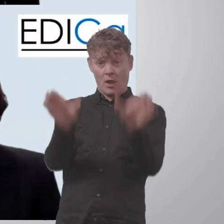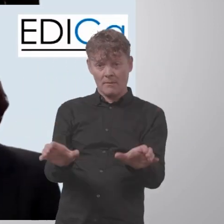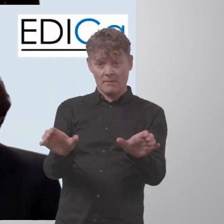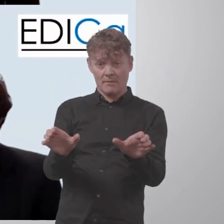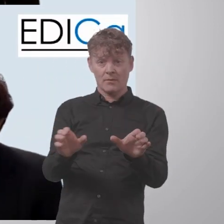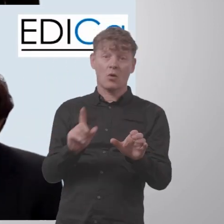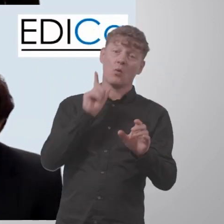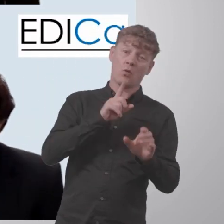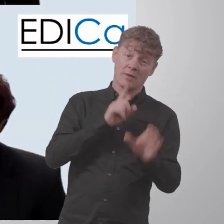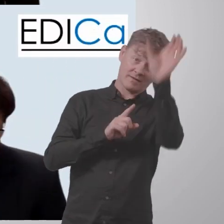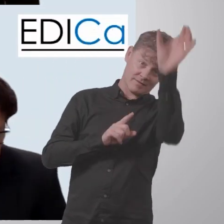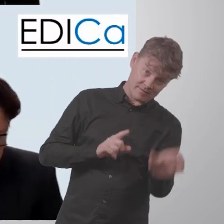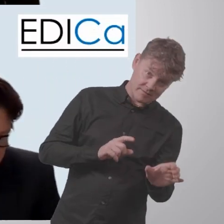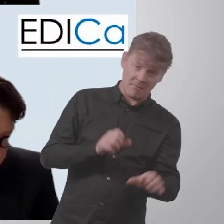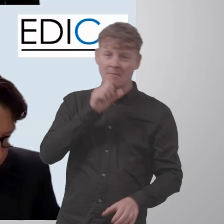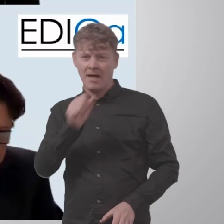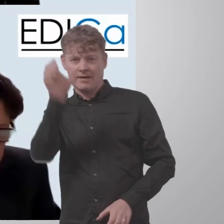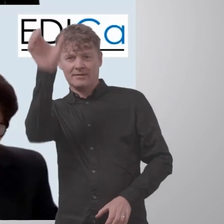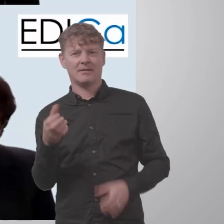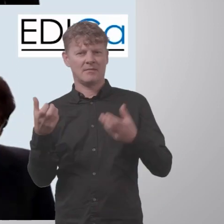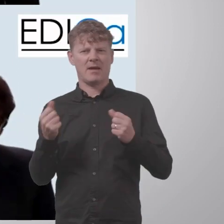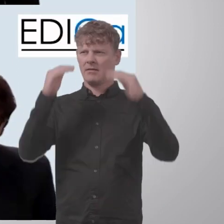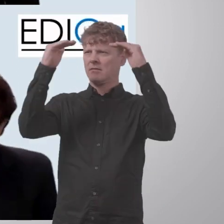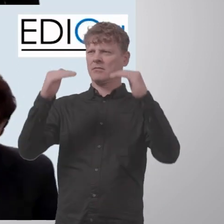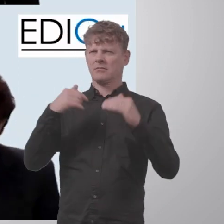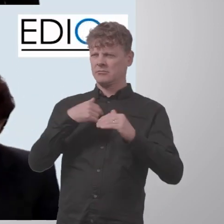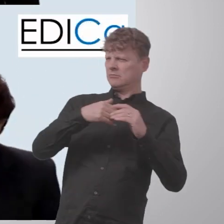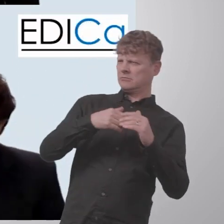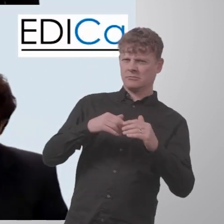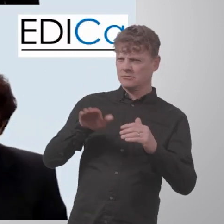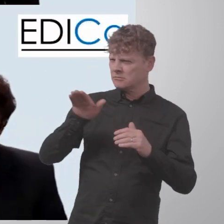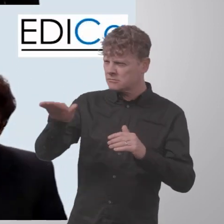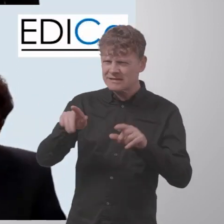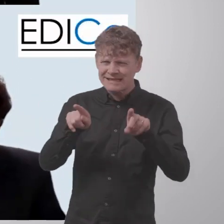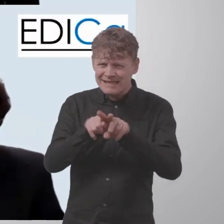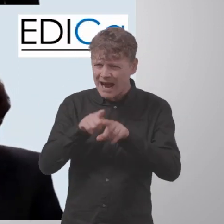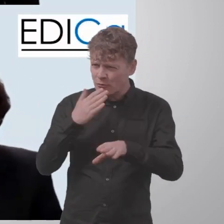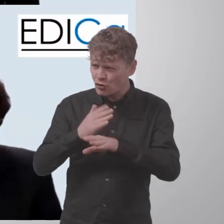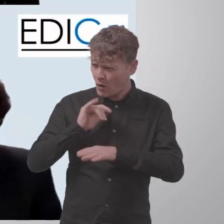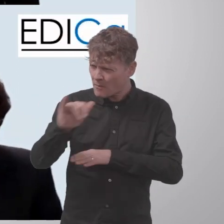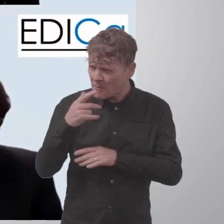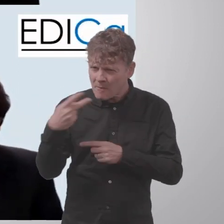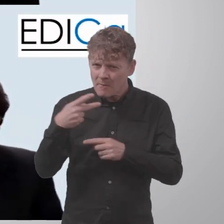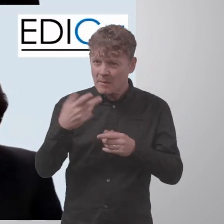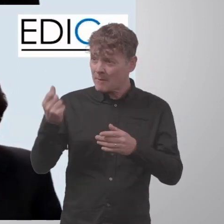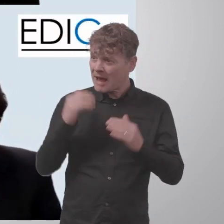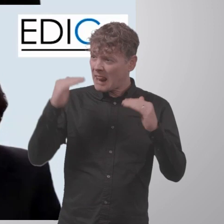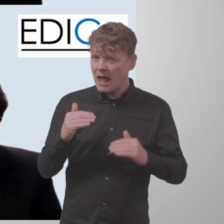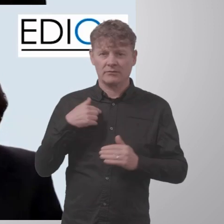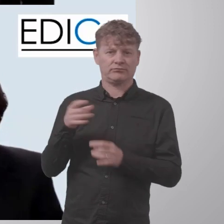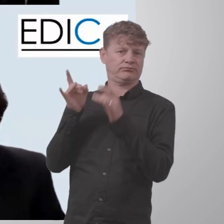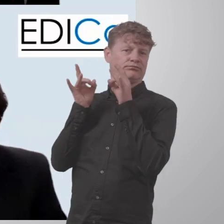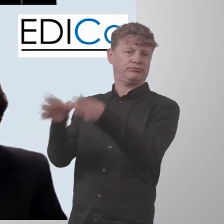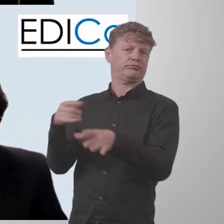pay. And I asked him if women were paid less for doing the same jobs as men, and he said yes. And I left the office and never thought about going to the RAF